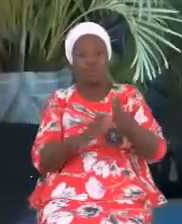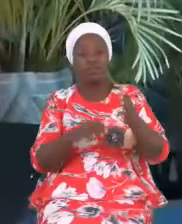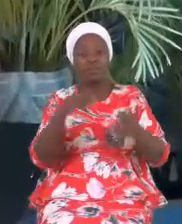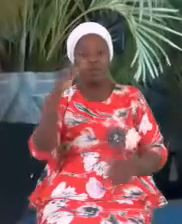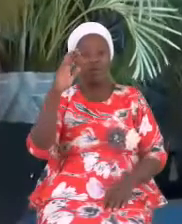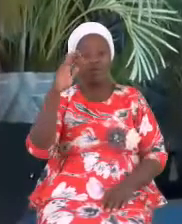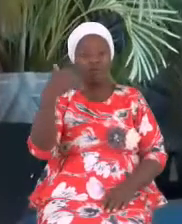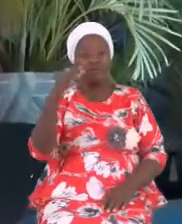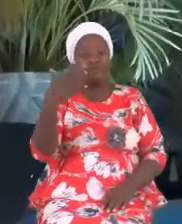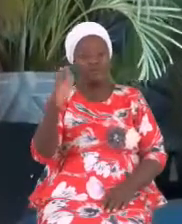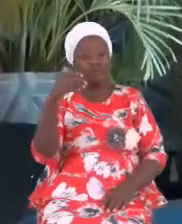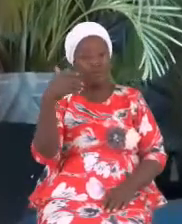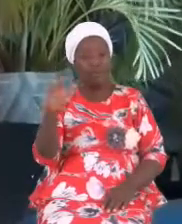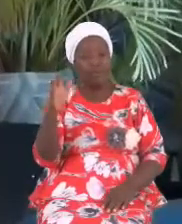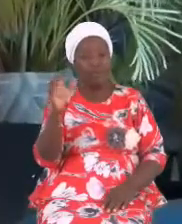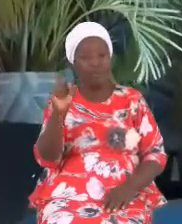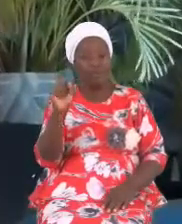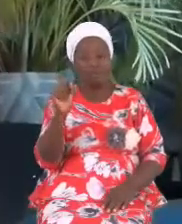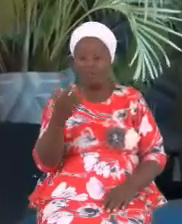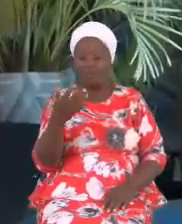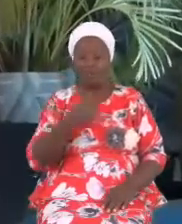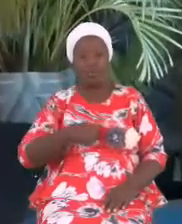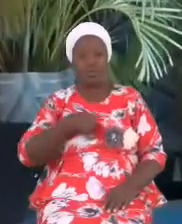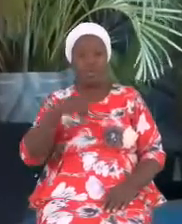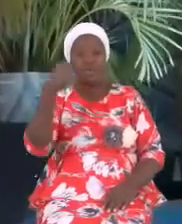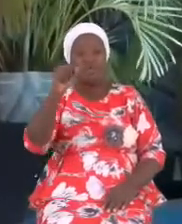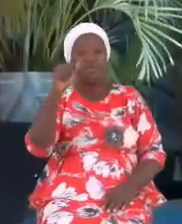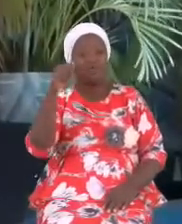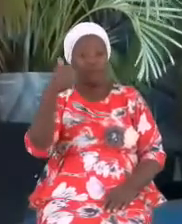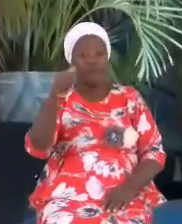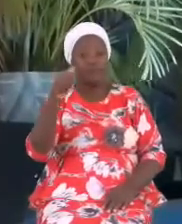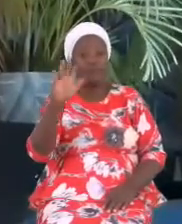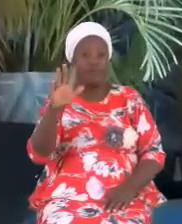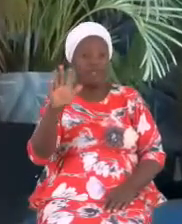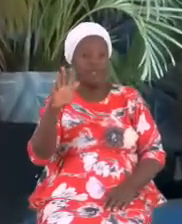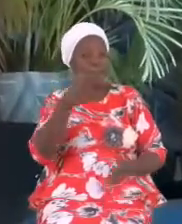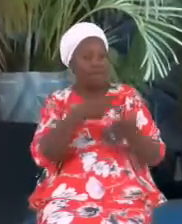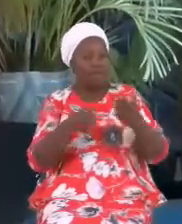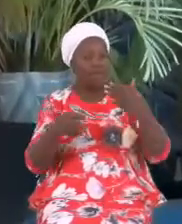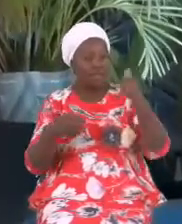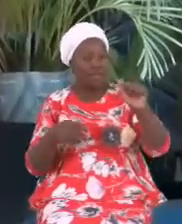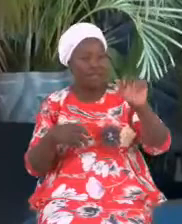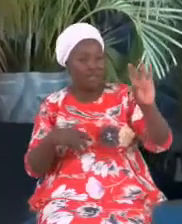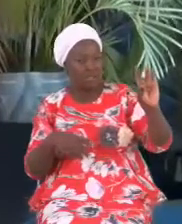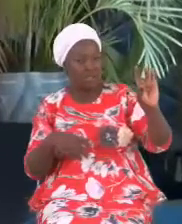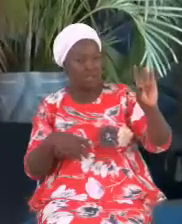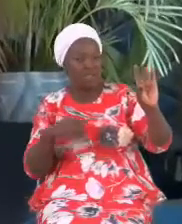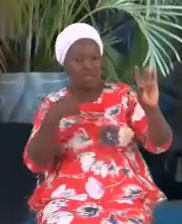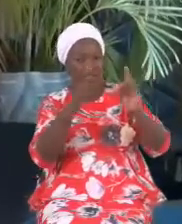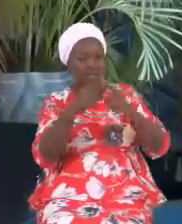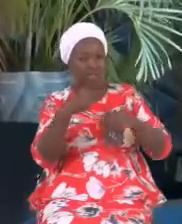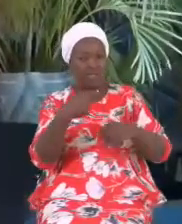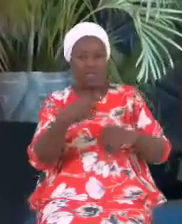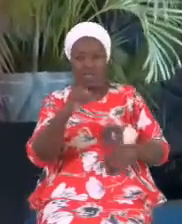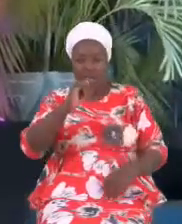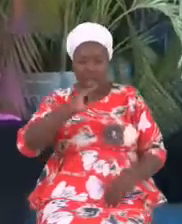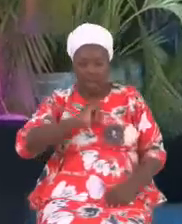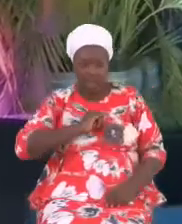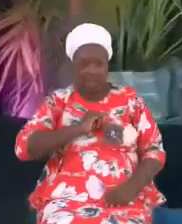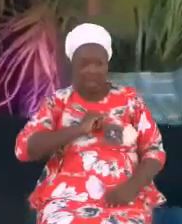15, verse 18. He said, I will arise. That's decision.